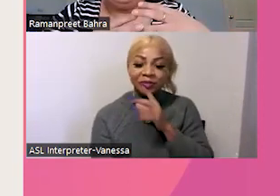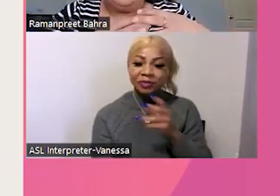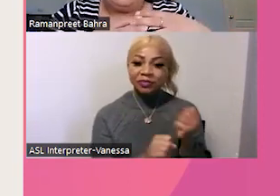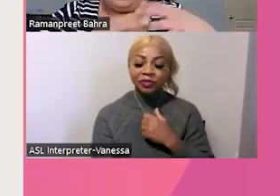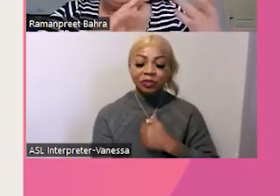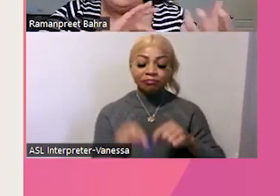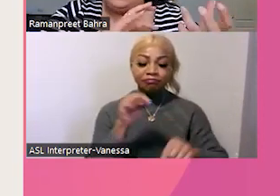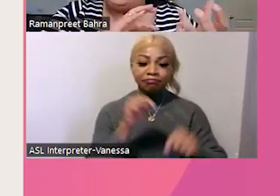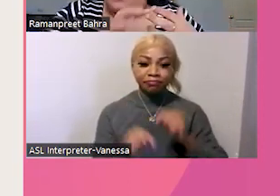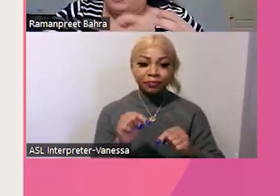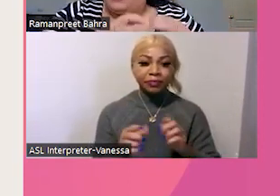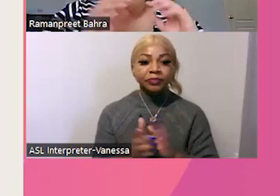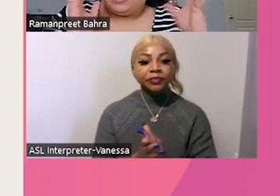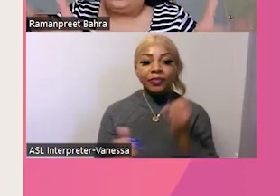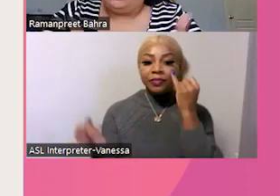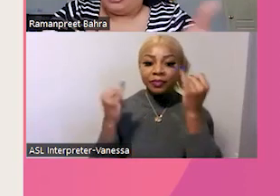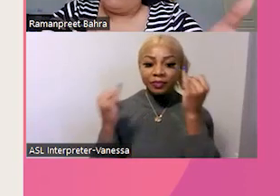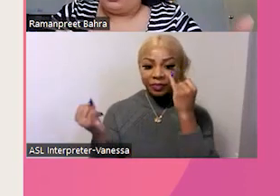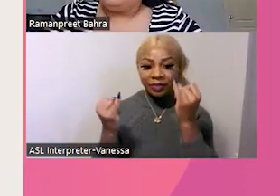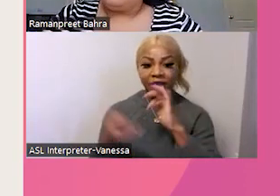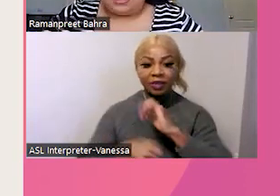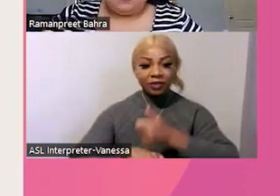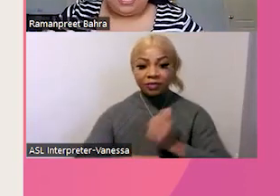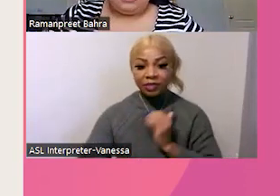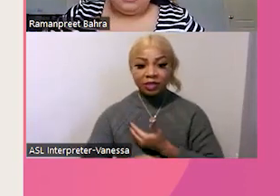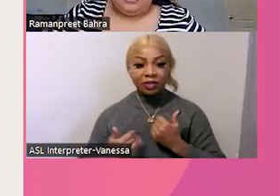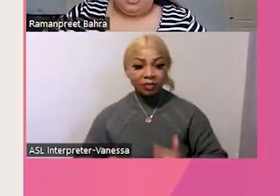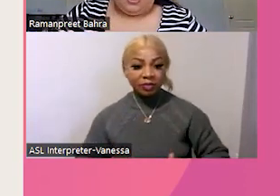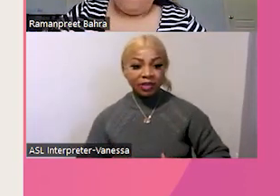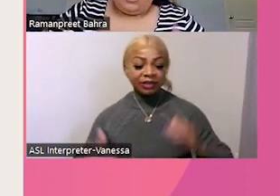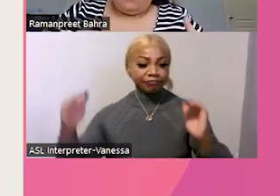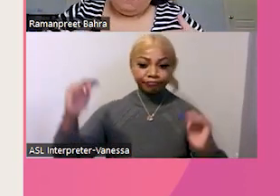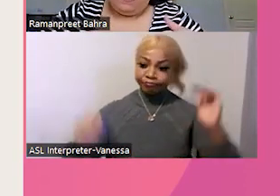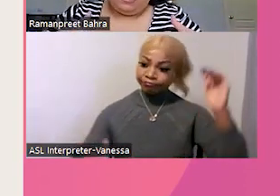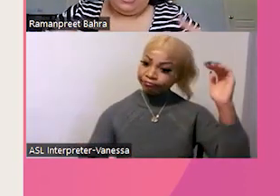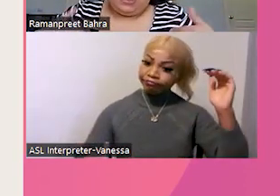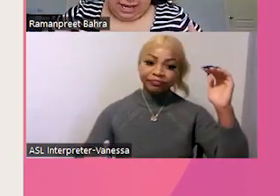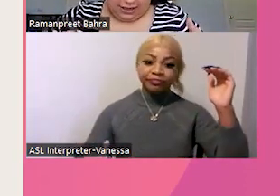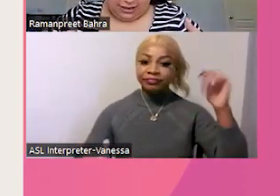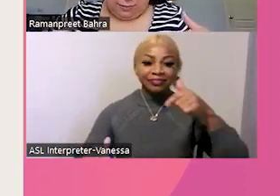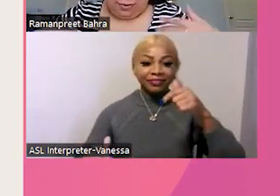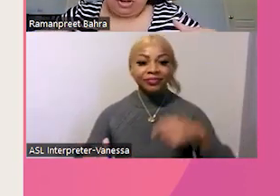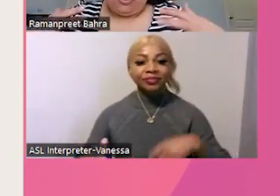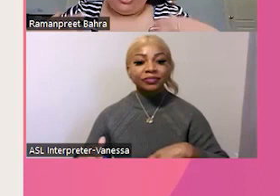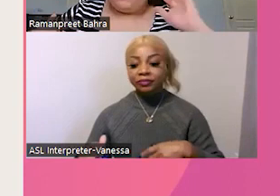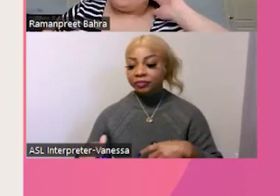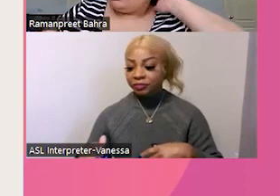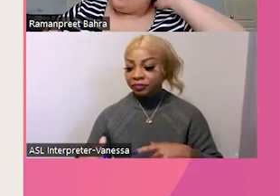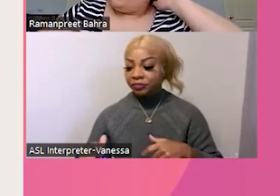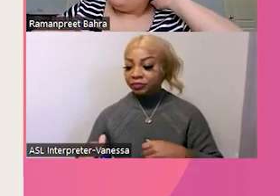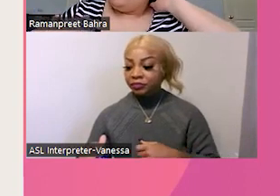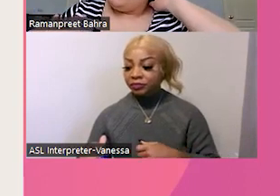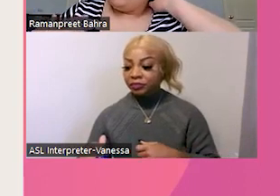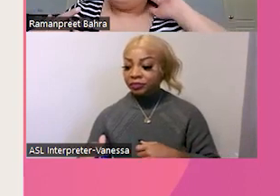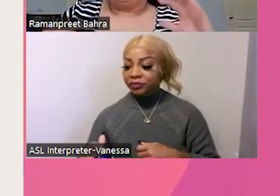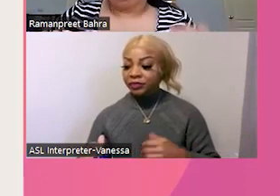these ideas that have established our bodies as less than is basically then pushing forth the subject. We're